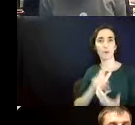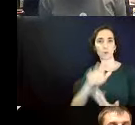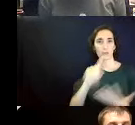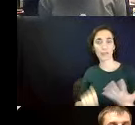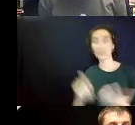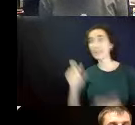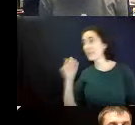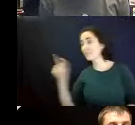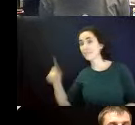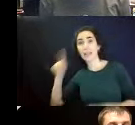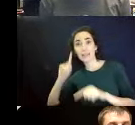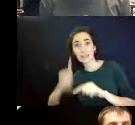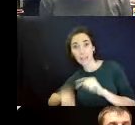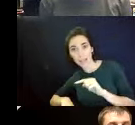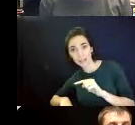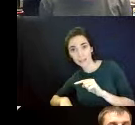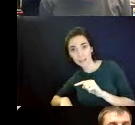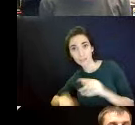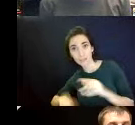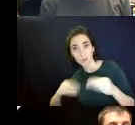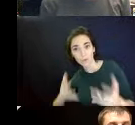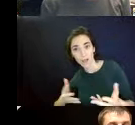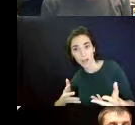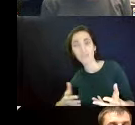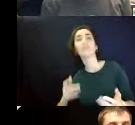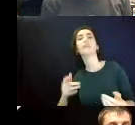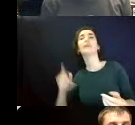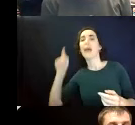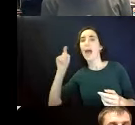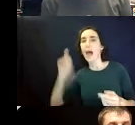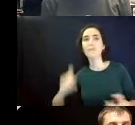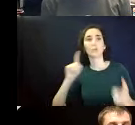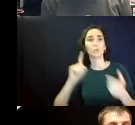provide those reasonable accommodations, they will have to make